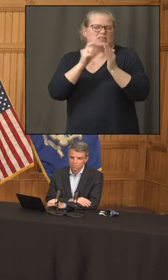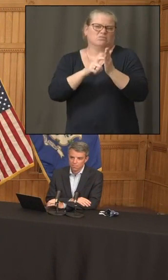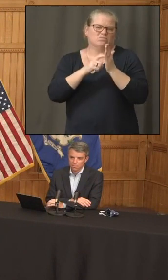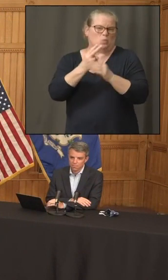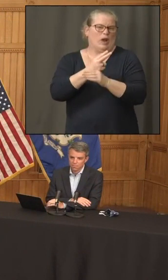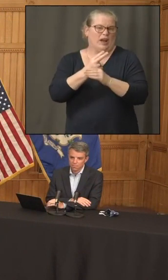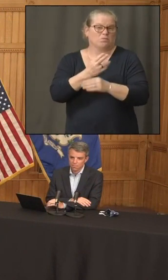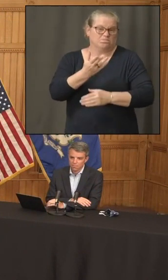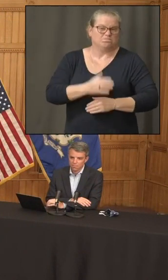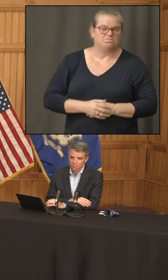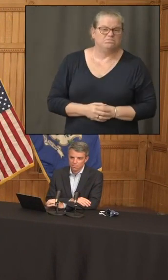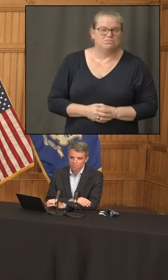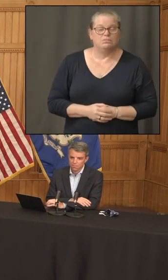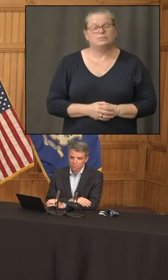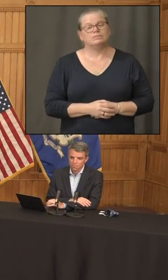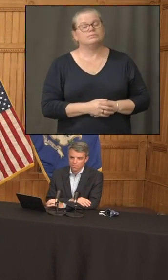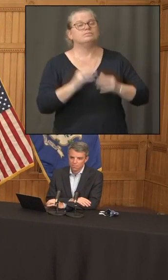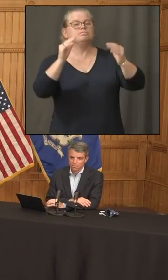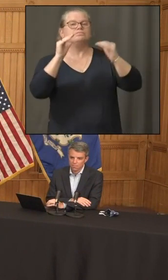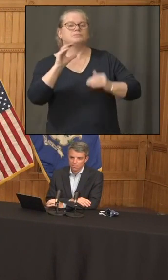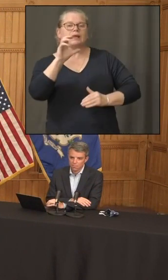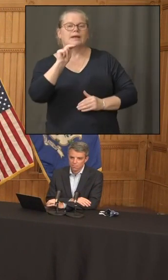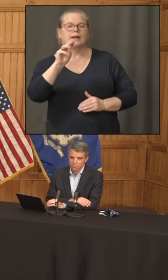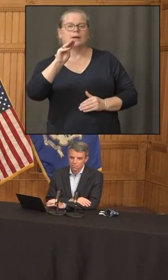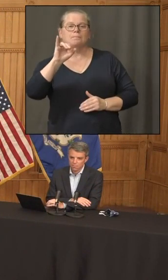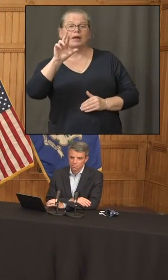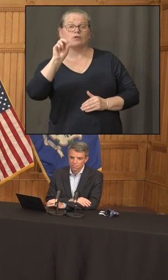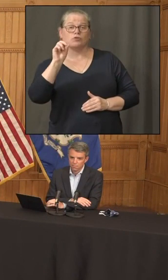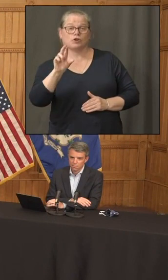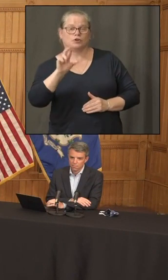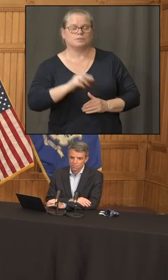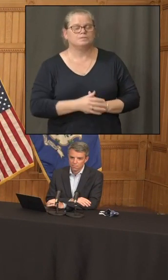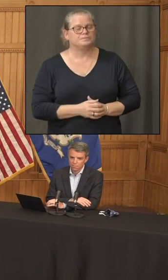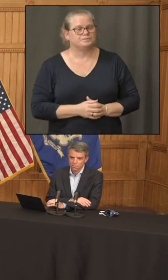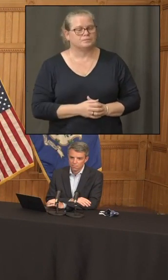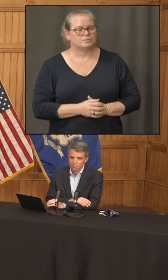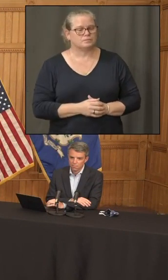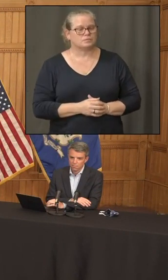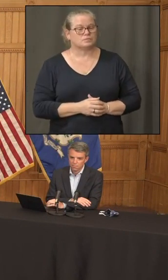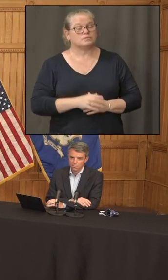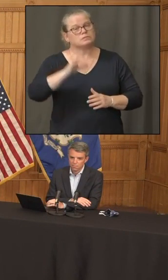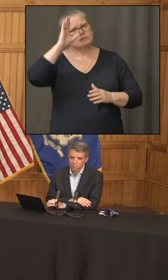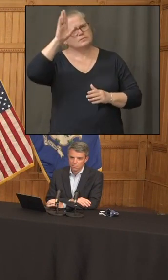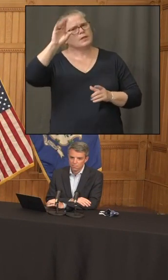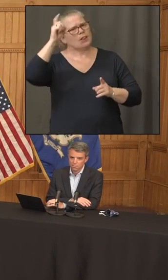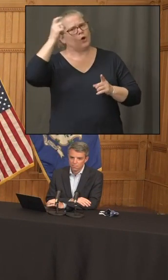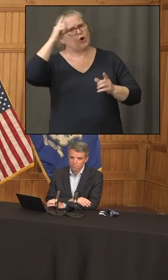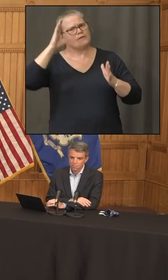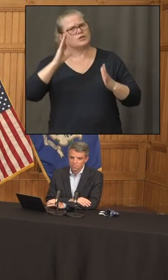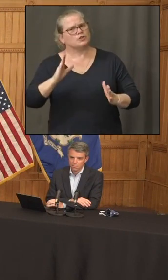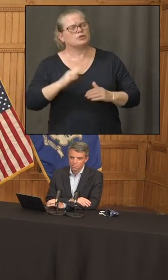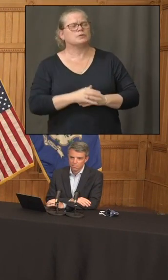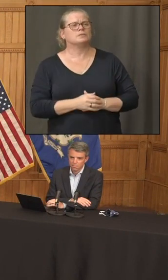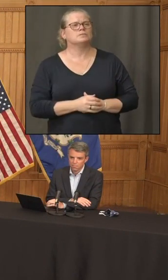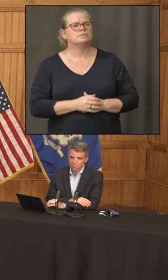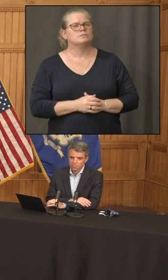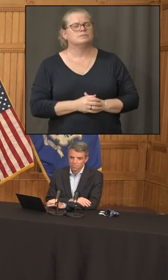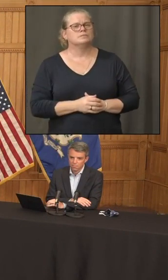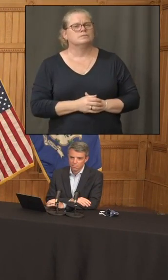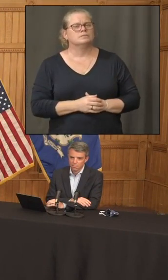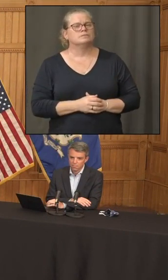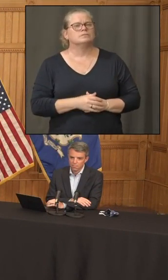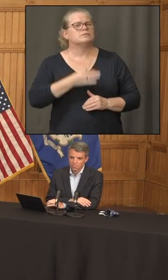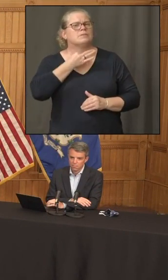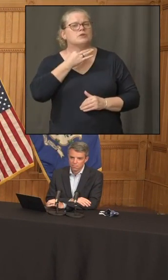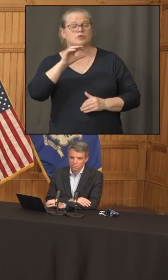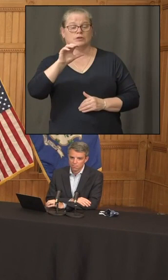Hi, Governor. Do you have any thoughts at this point as to how you intend to manage the pandemic after